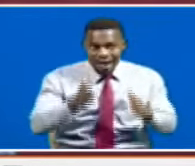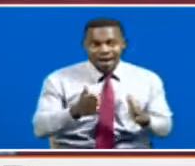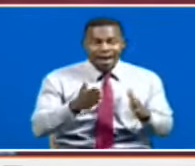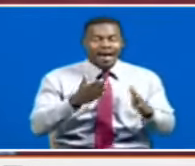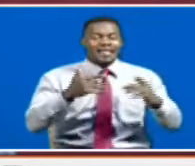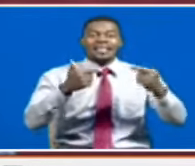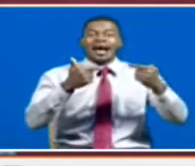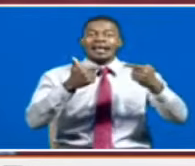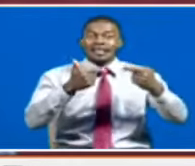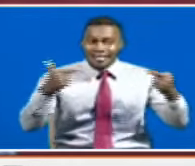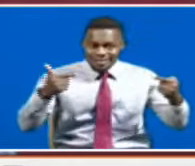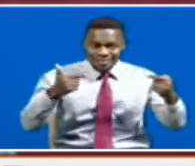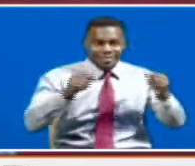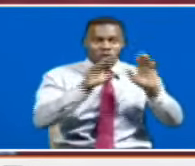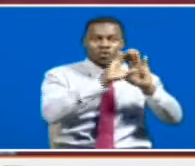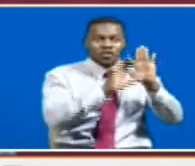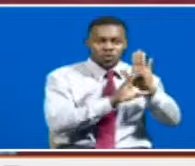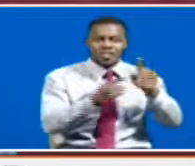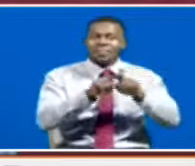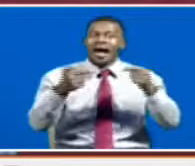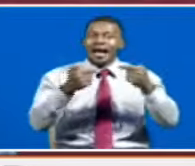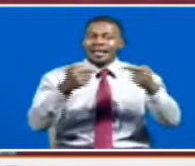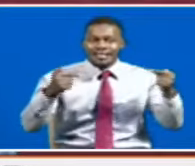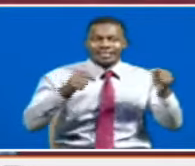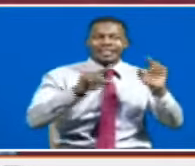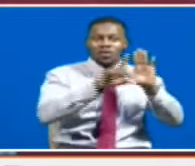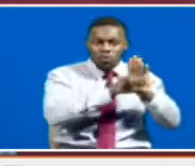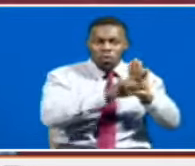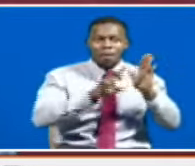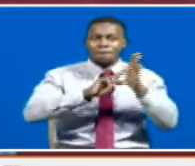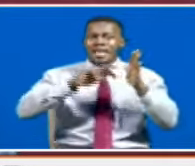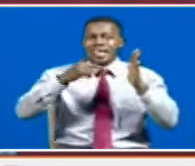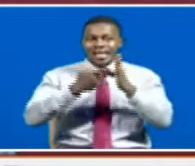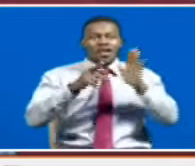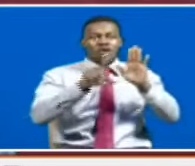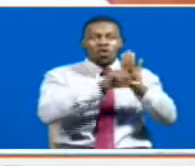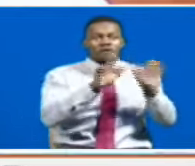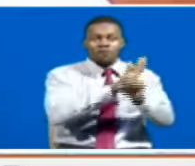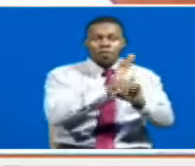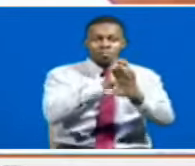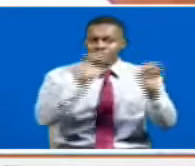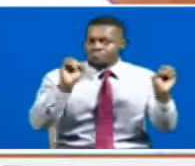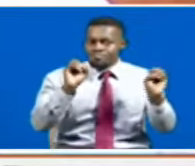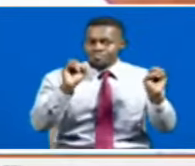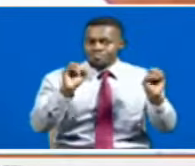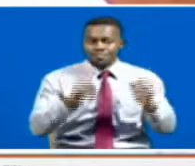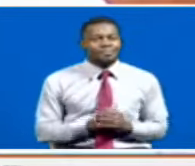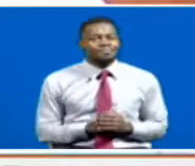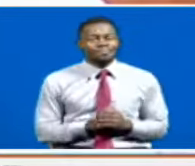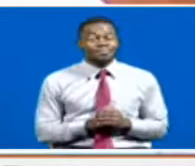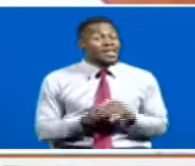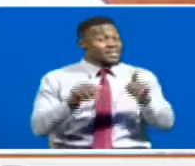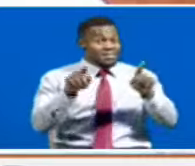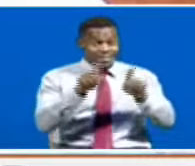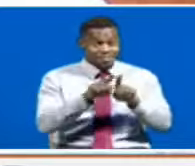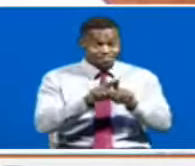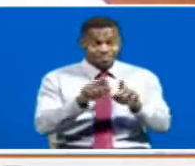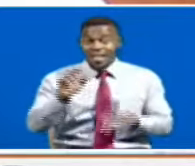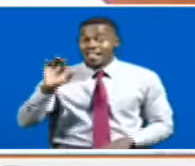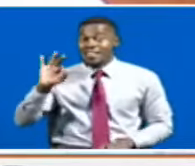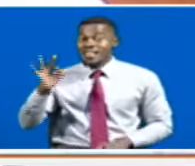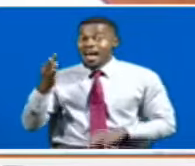the Constitution and the law and is therefore unconstitutional, illegal and invalid. A petition filed by Third Way